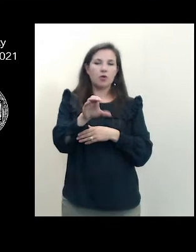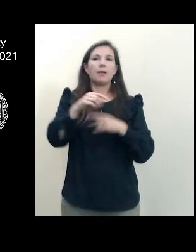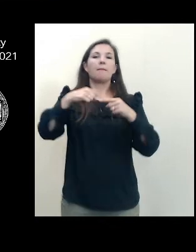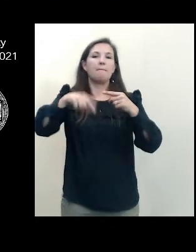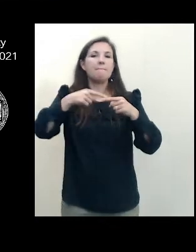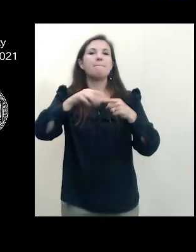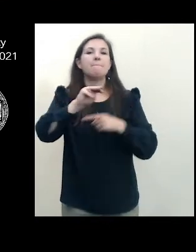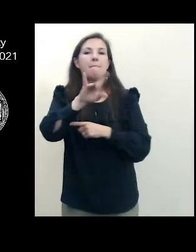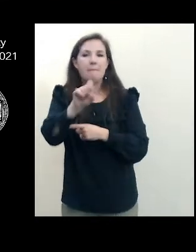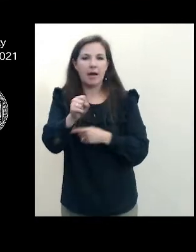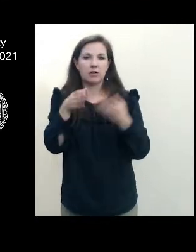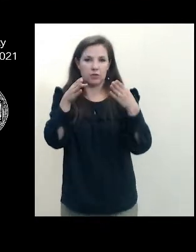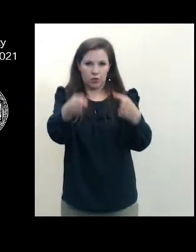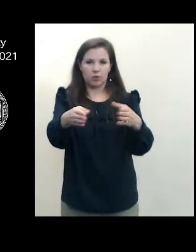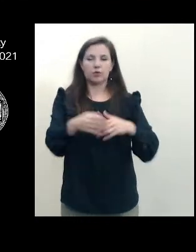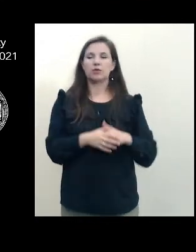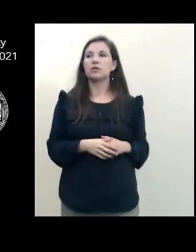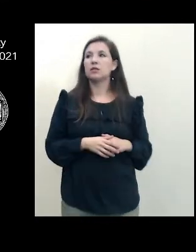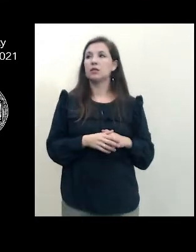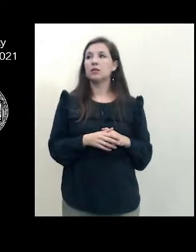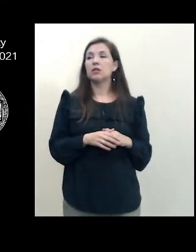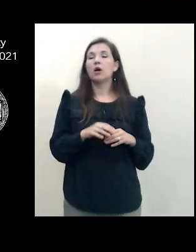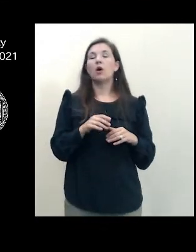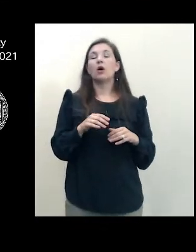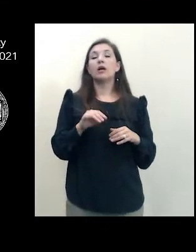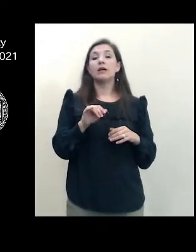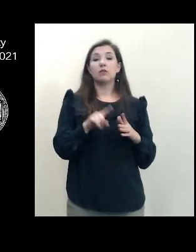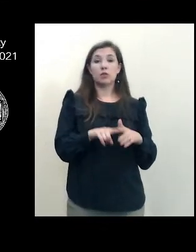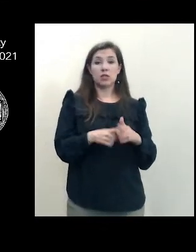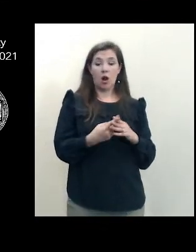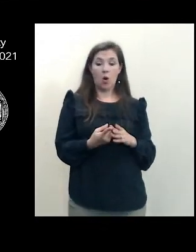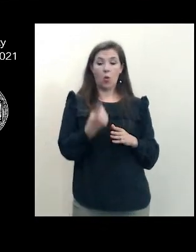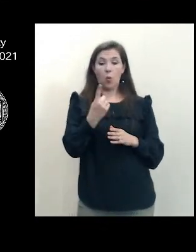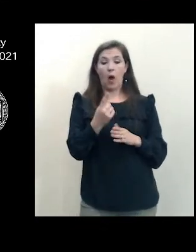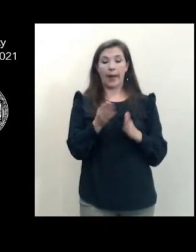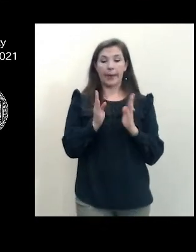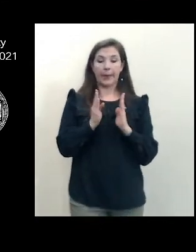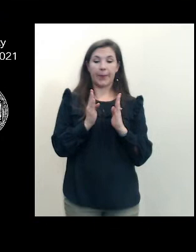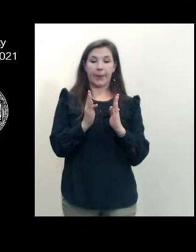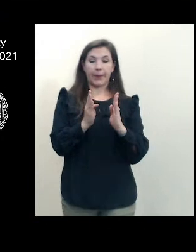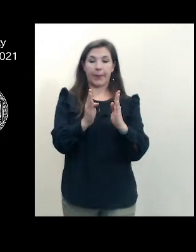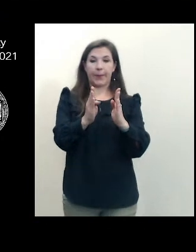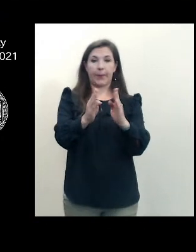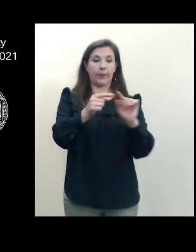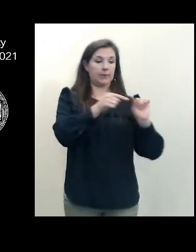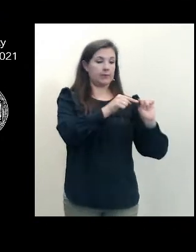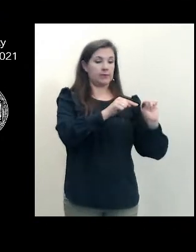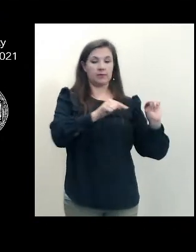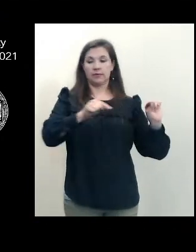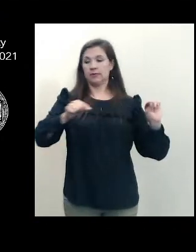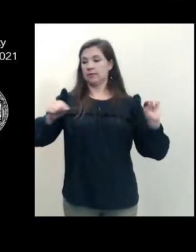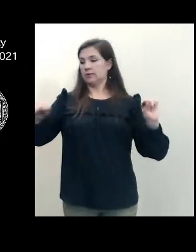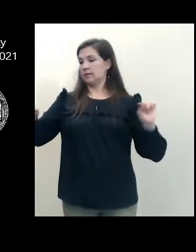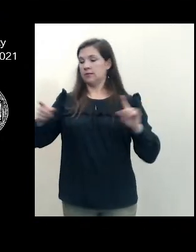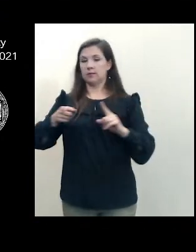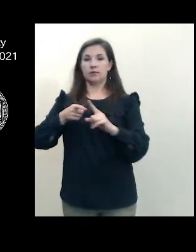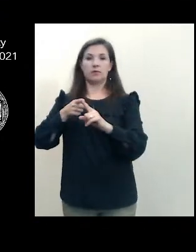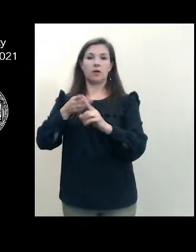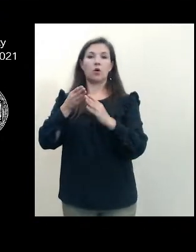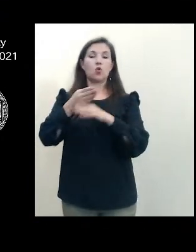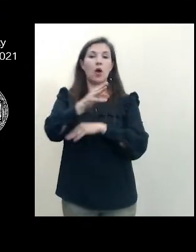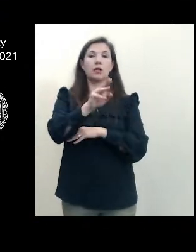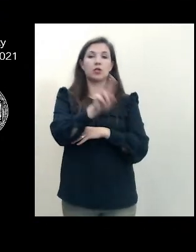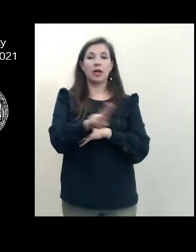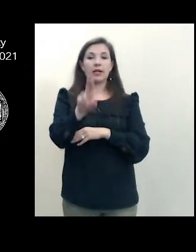roads. If you just you started a one-lane road and blacktopped it all the way across the United States, you'd run into the